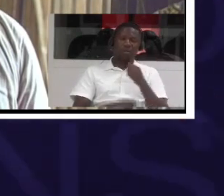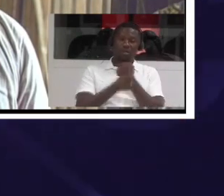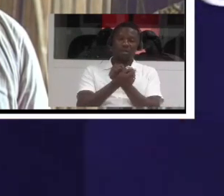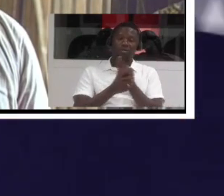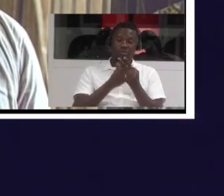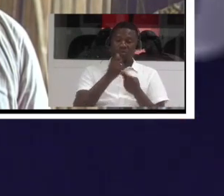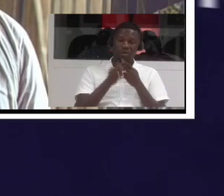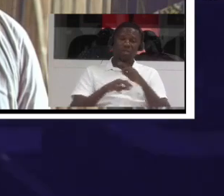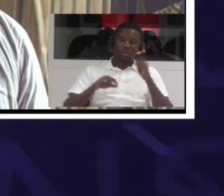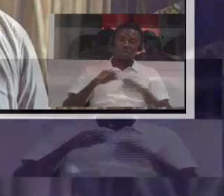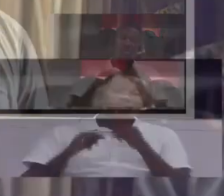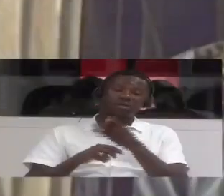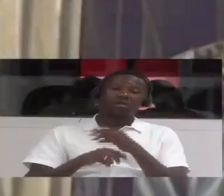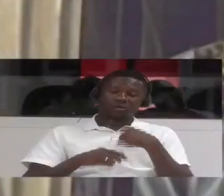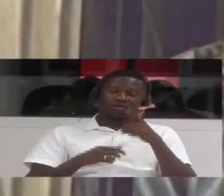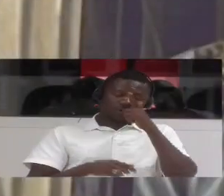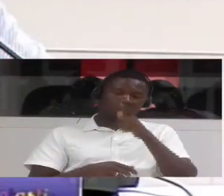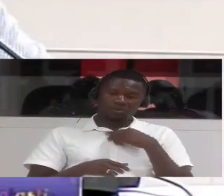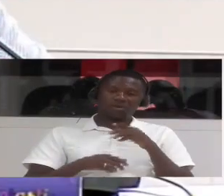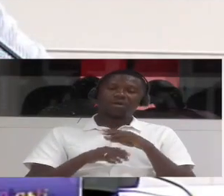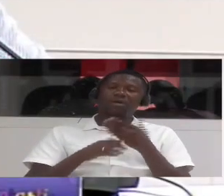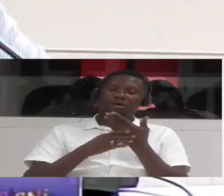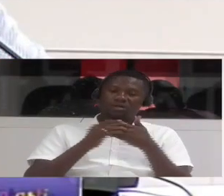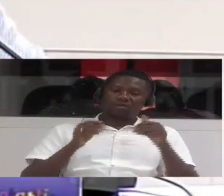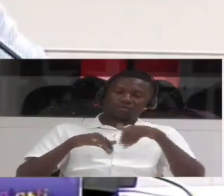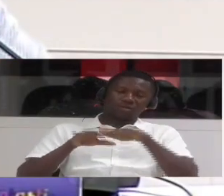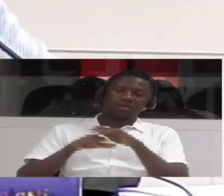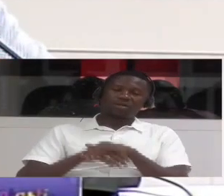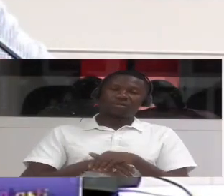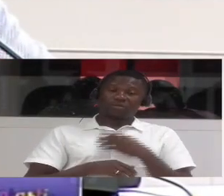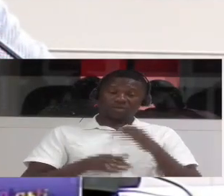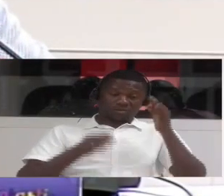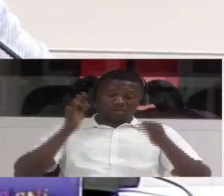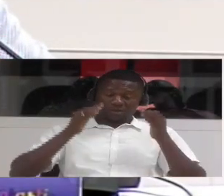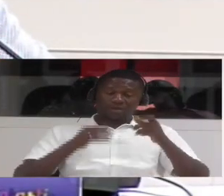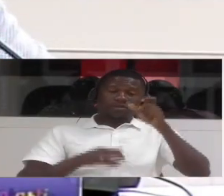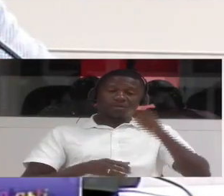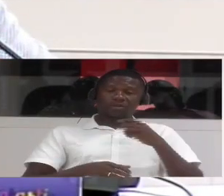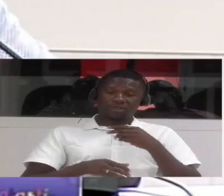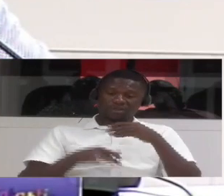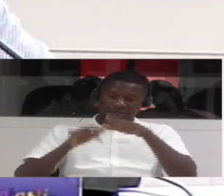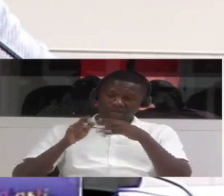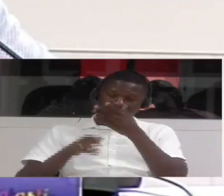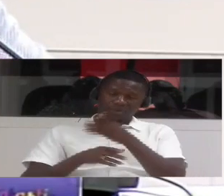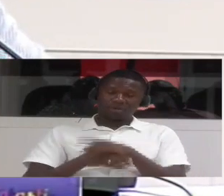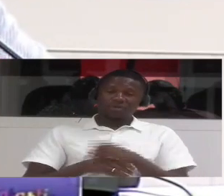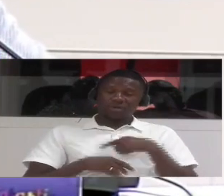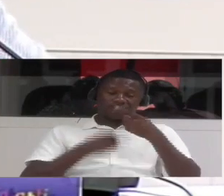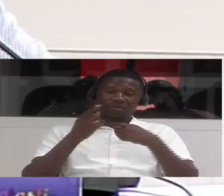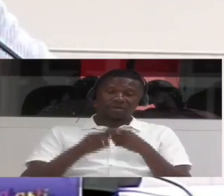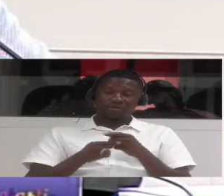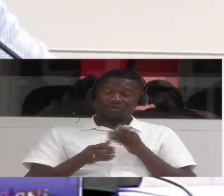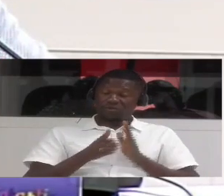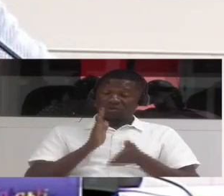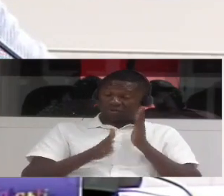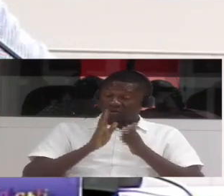were acquitted and discharged. But the magistrate that actually discharged them, I mean, shortly afterwards, had to run